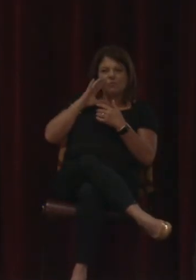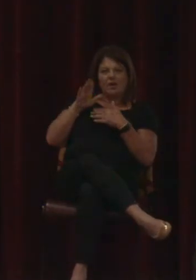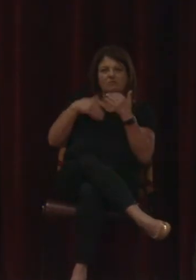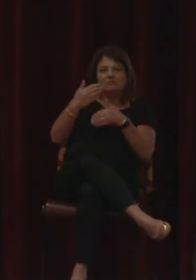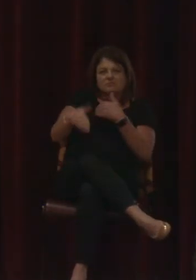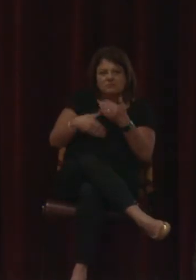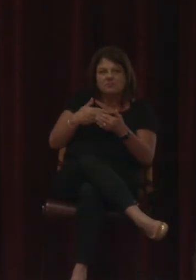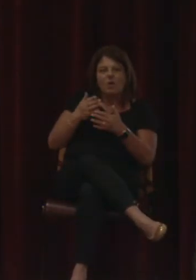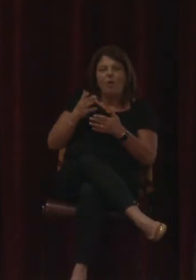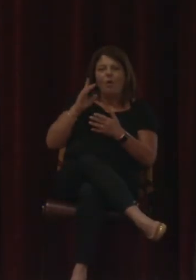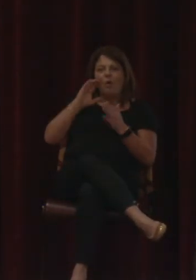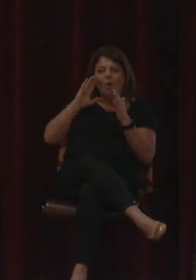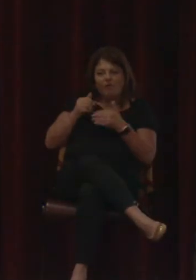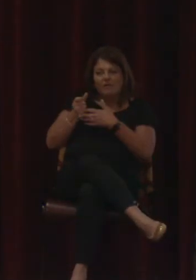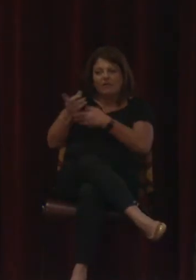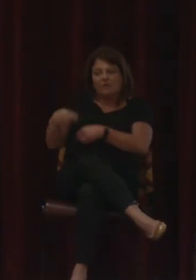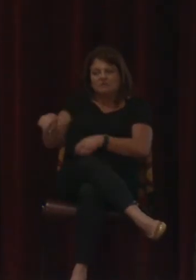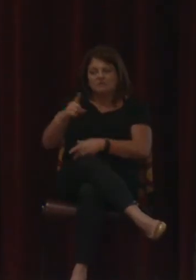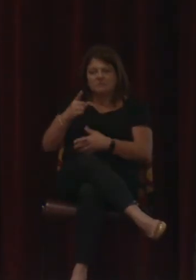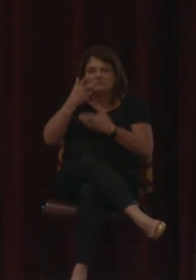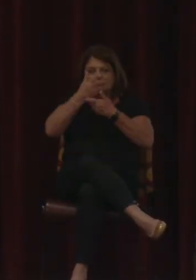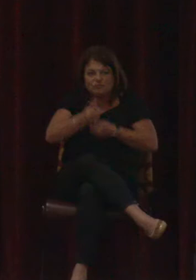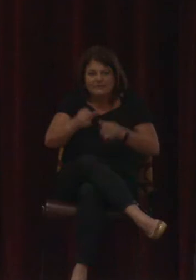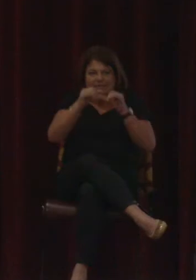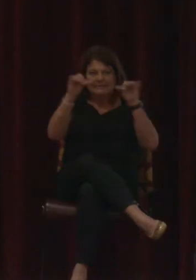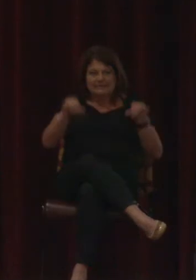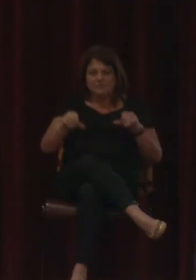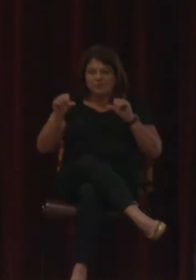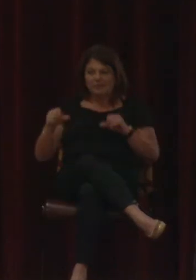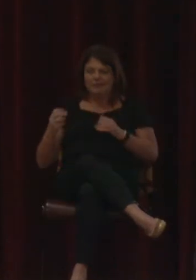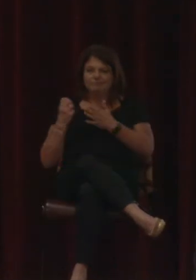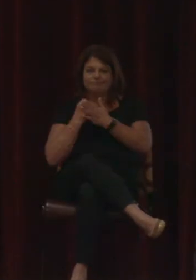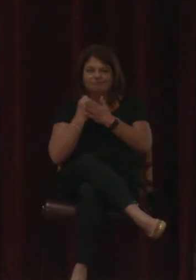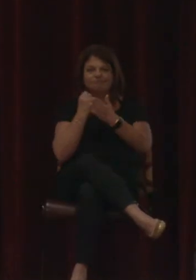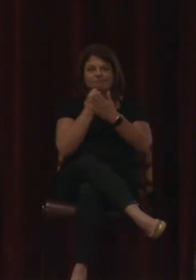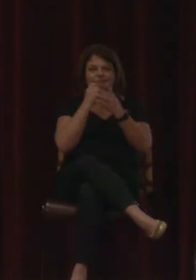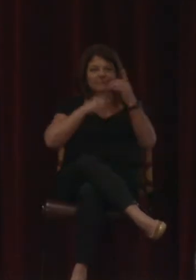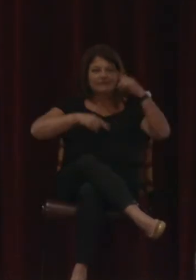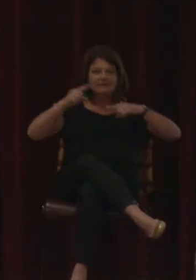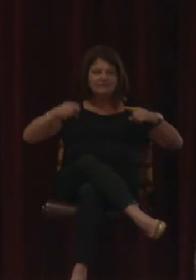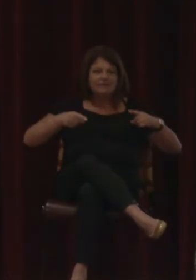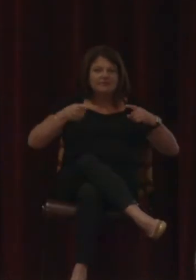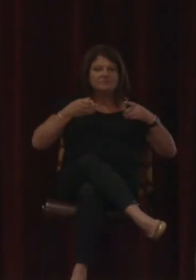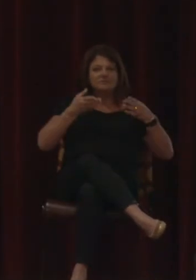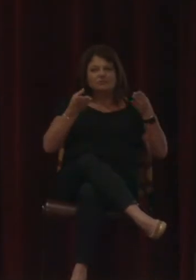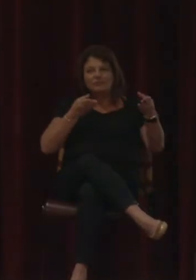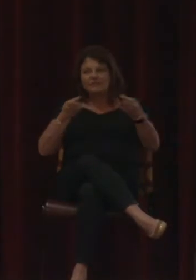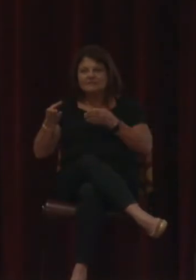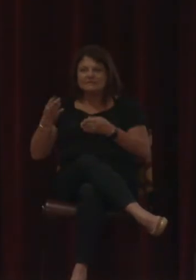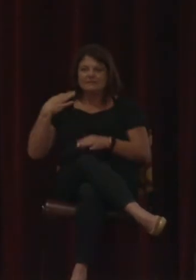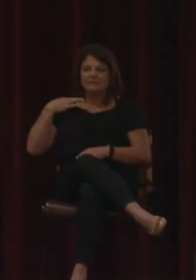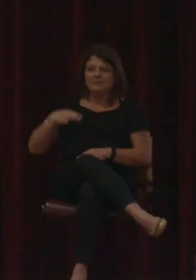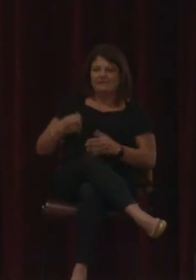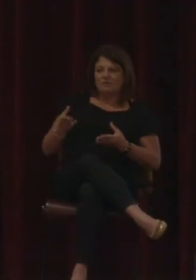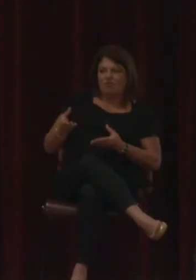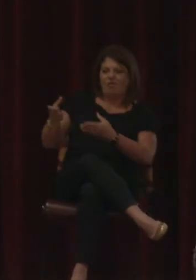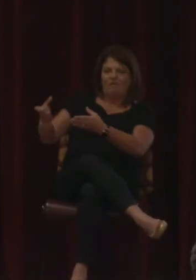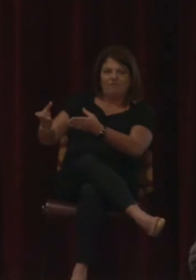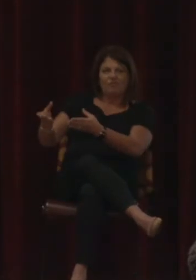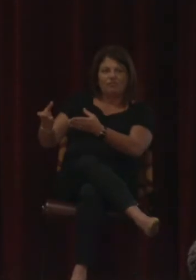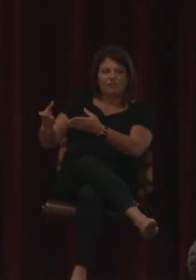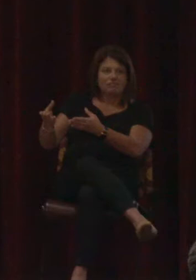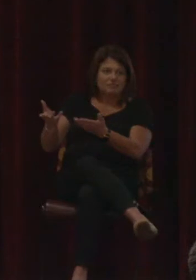system so that they can take advantage of the different services and benefits that banks have to offer and other financial